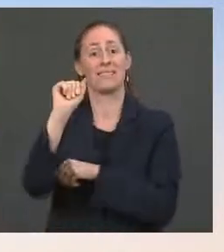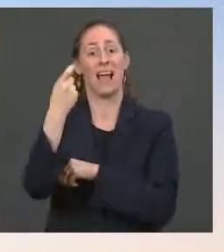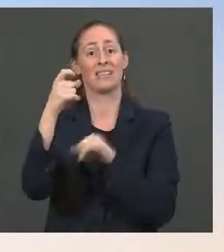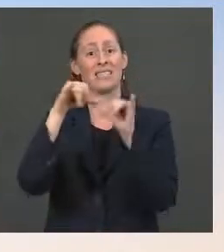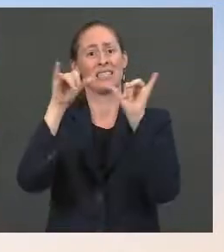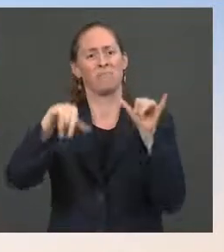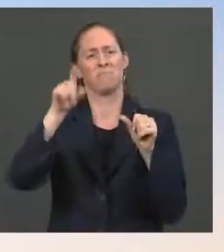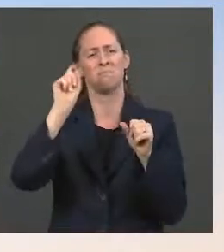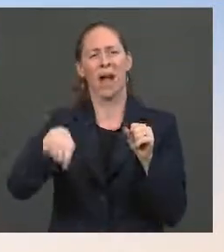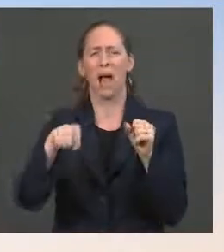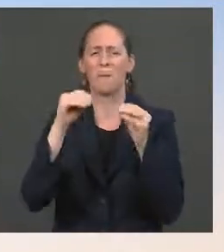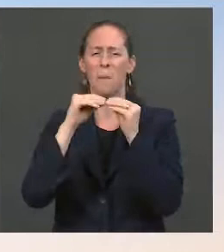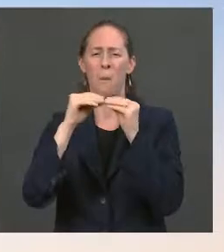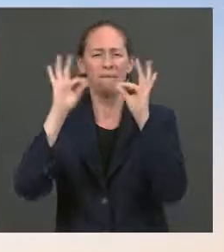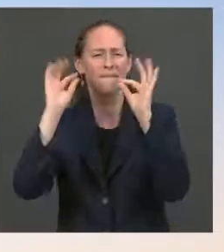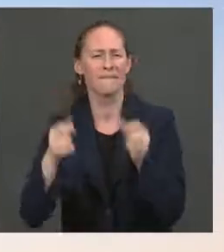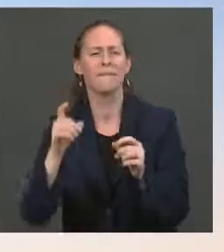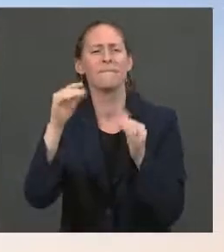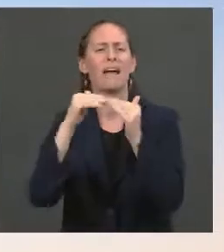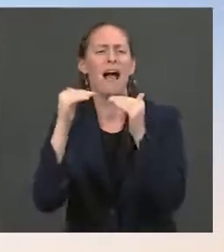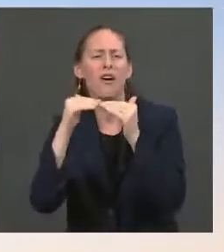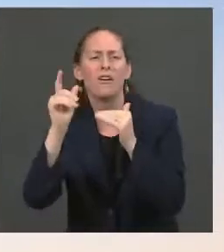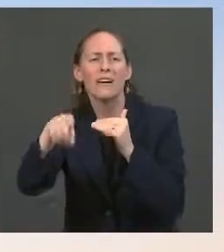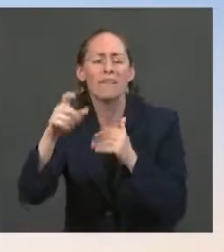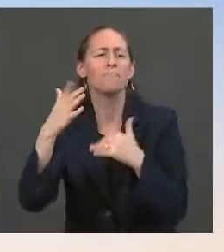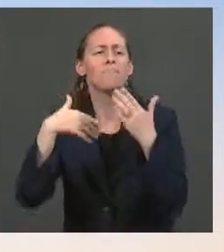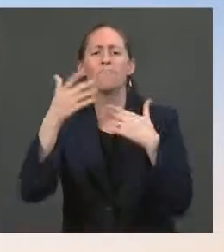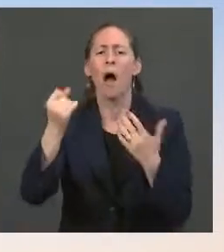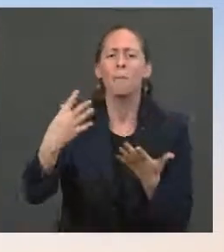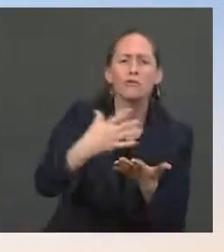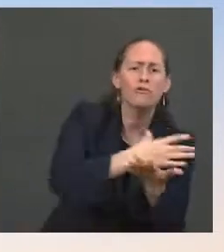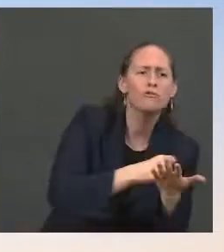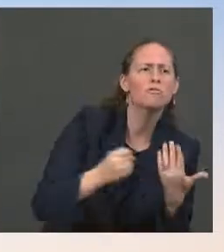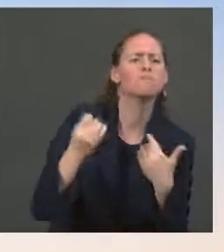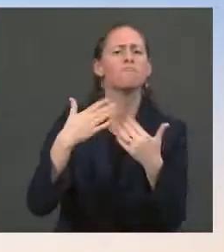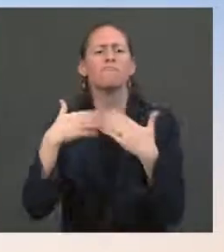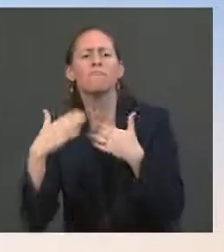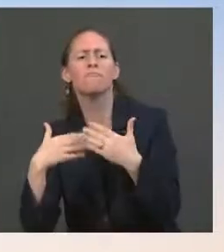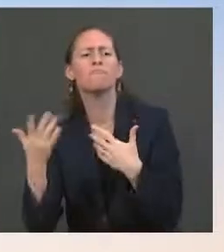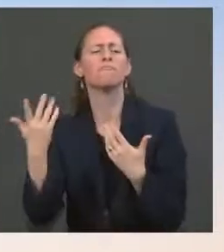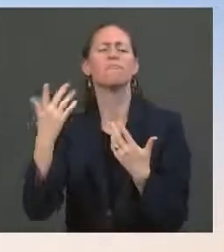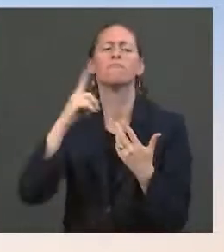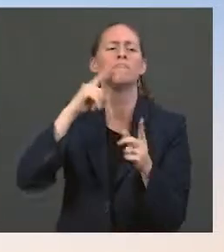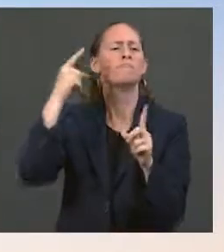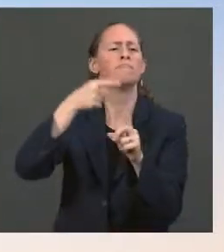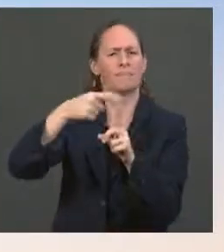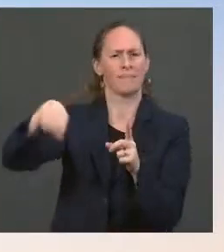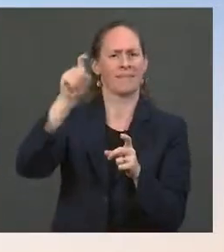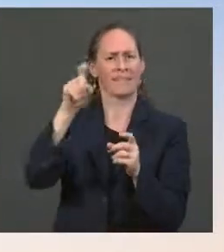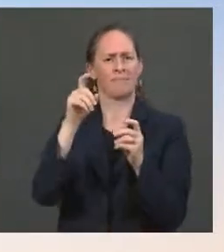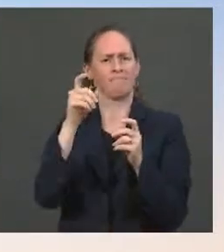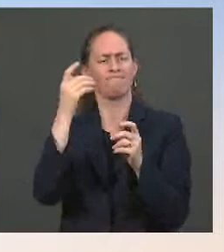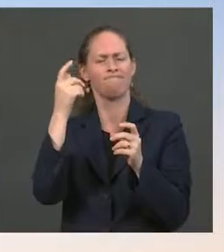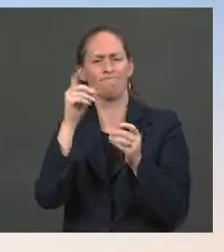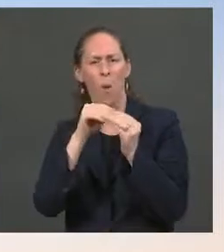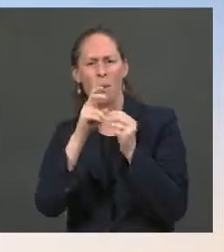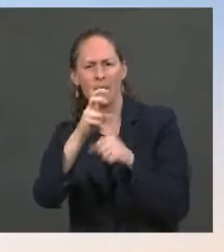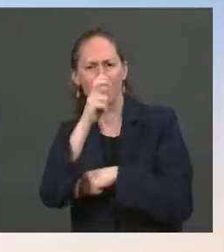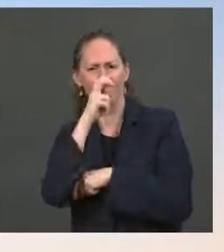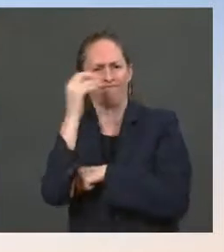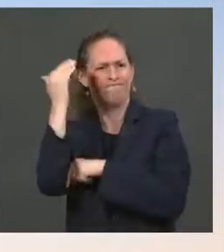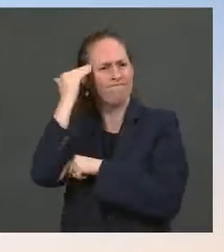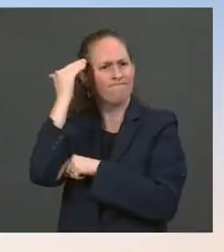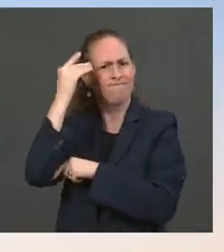paying their fair share, whether they are businesses or whether they are individuals. That has been central to his policies, his proposals,